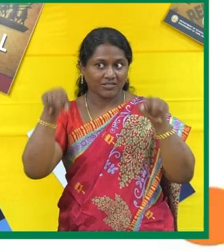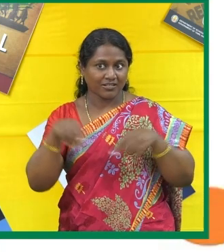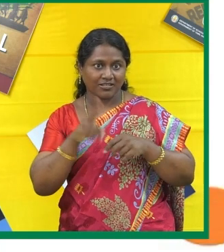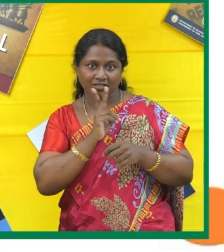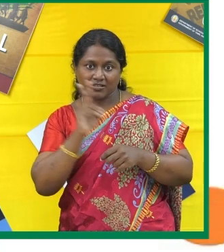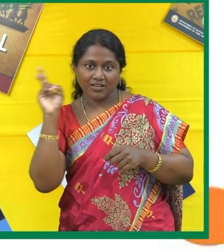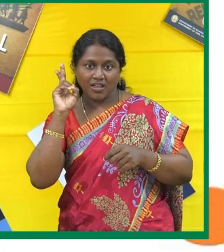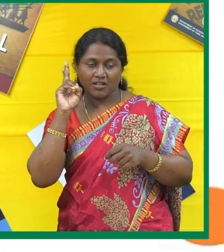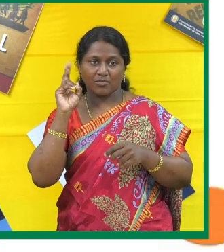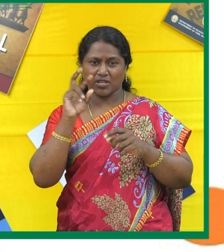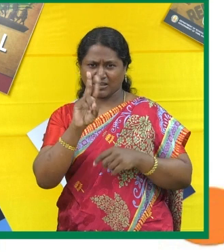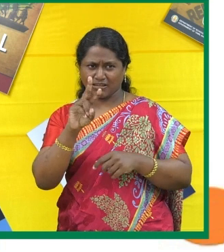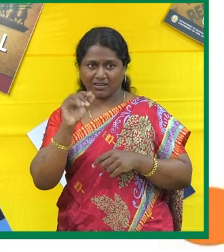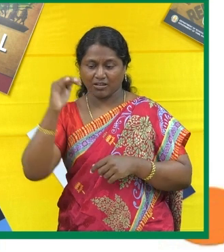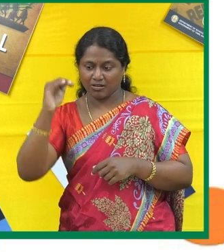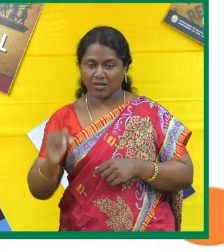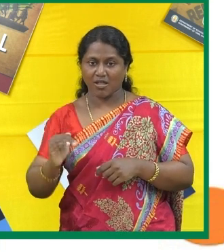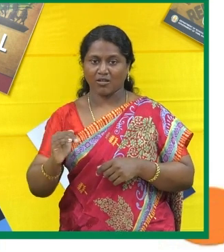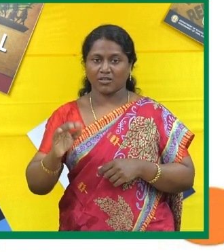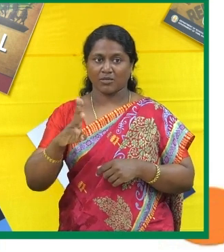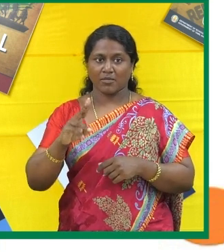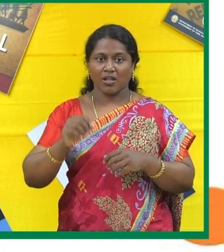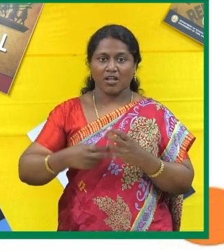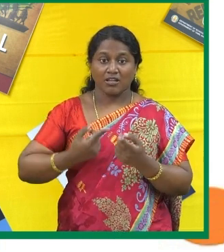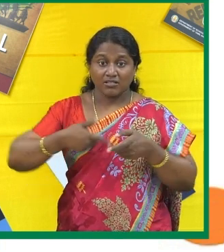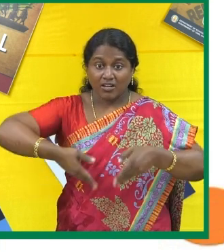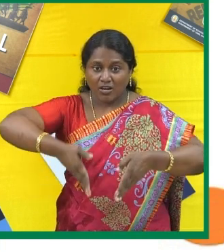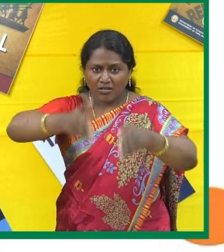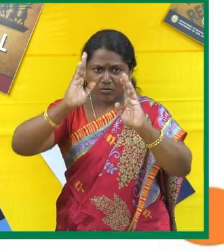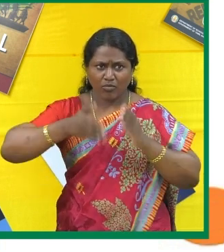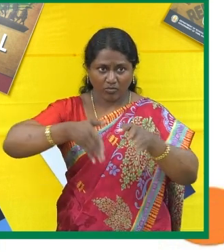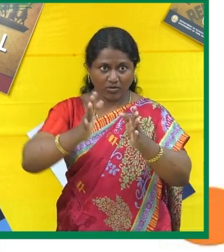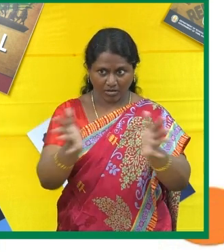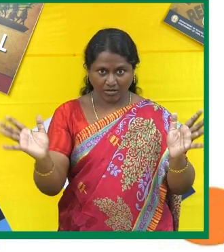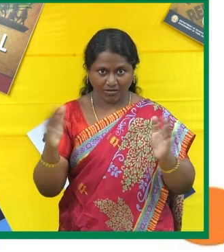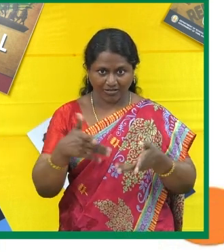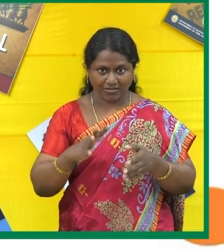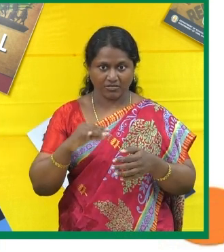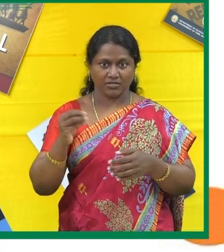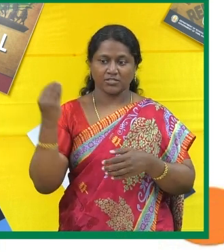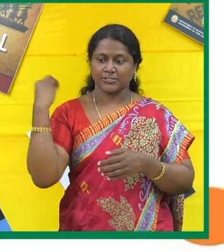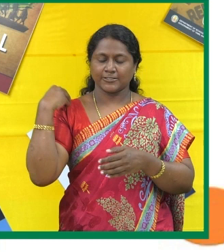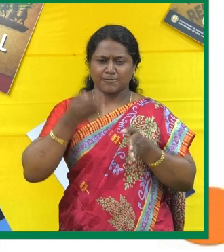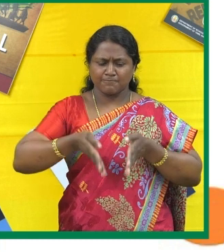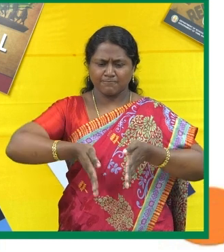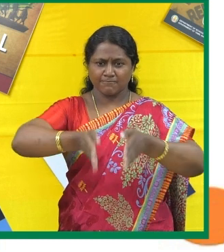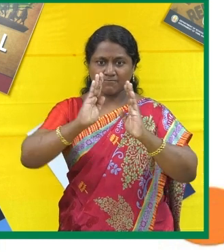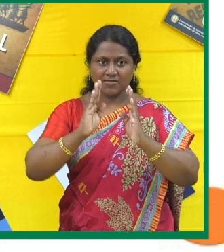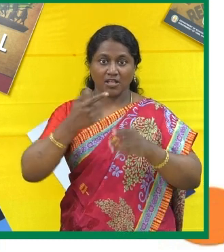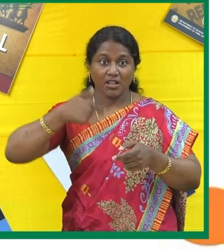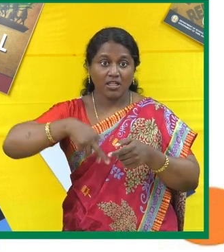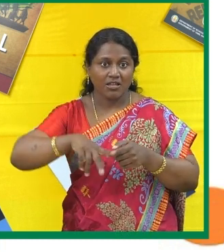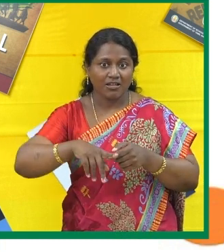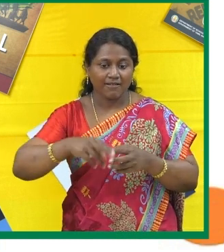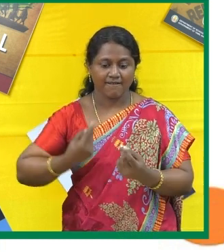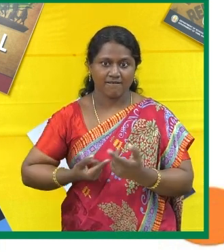are hurried, it means they will have some problem. They can't cross the road. They have the dangerous path in between, before them.